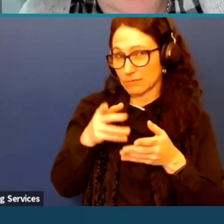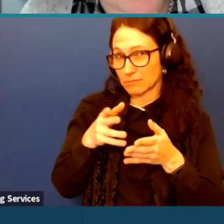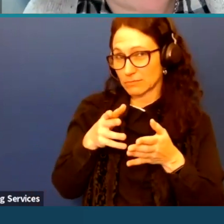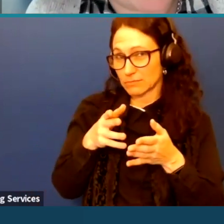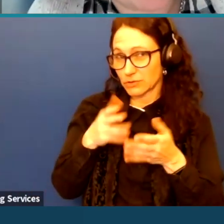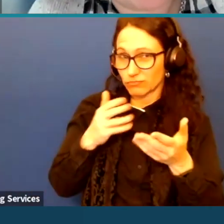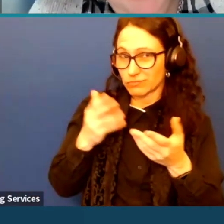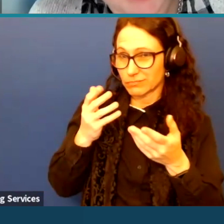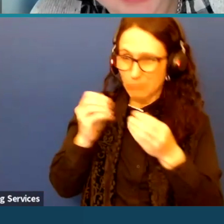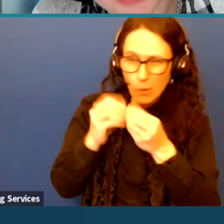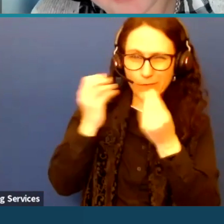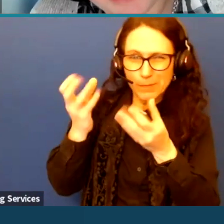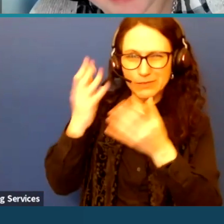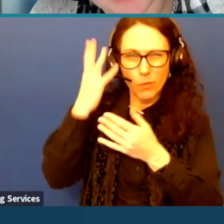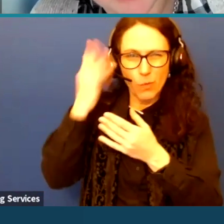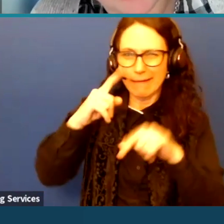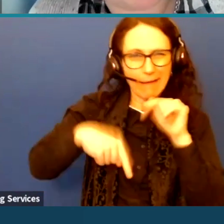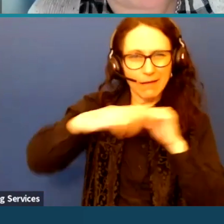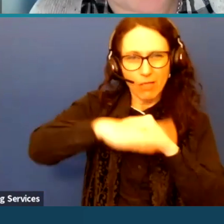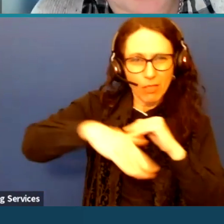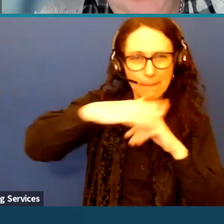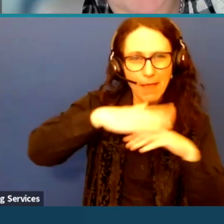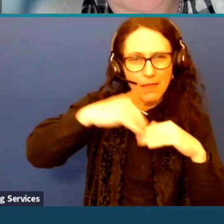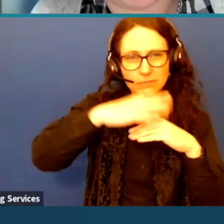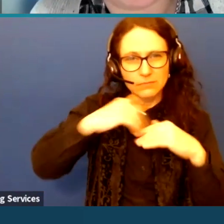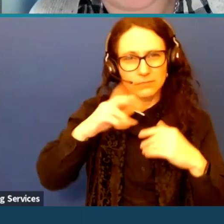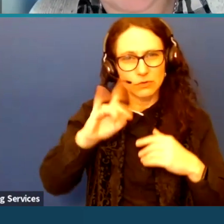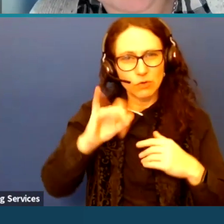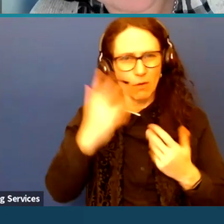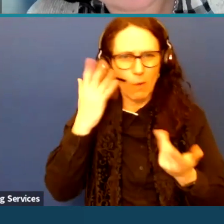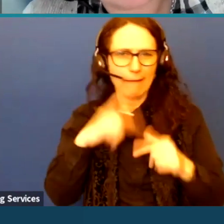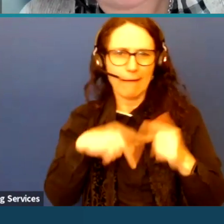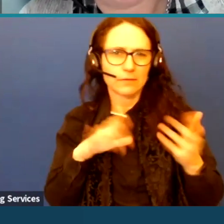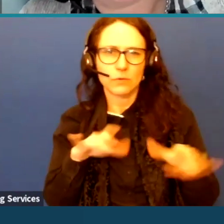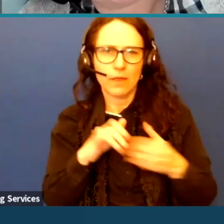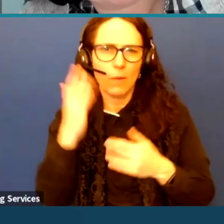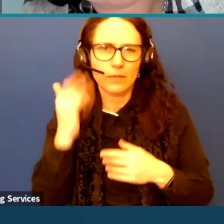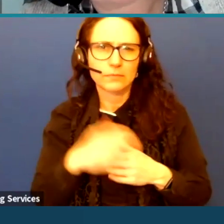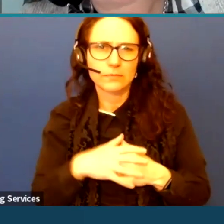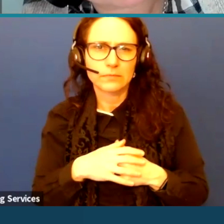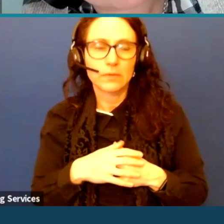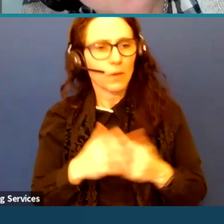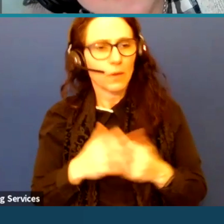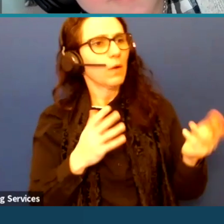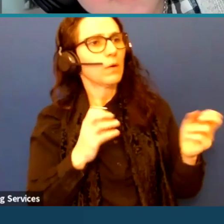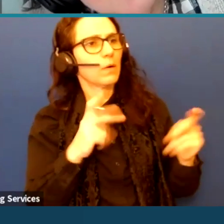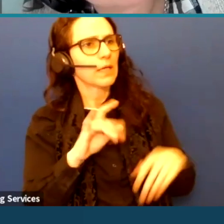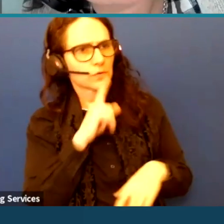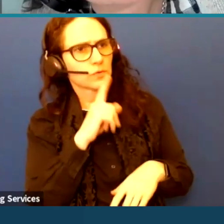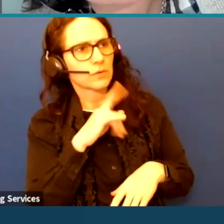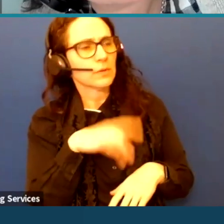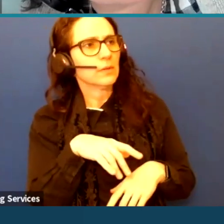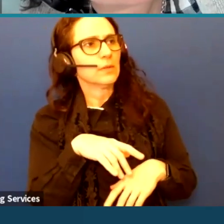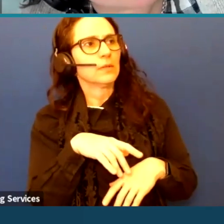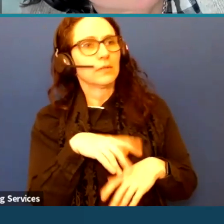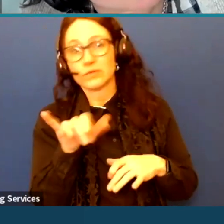people be petting a dog, petting a service dog, talking to a service dog, etc.? Okay, for the same reason